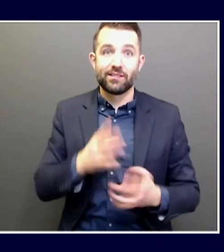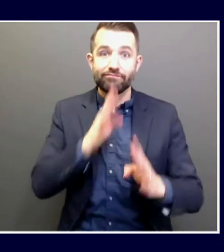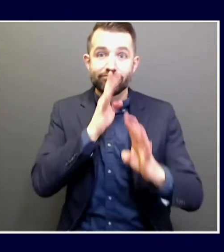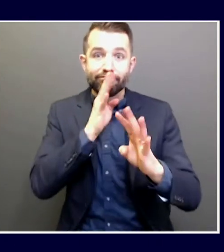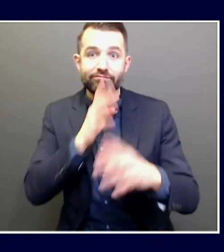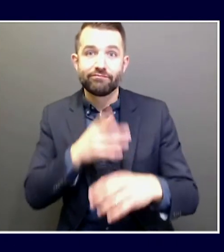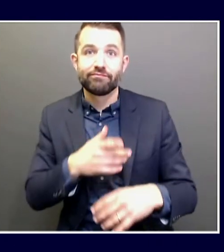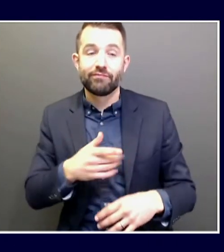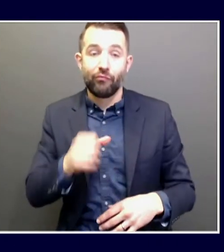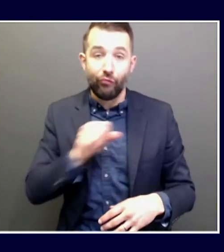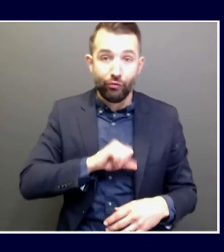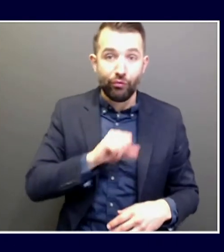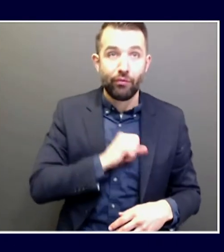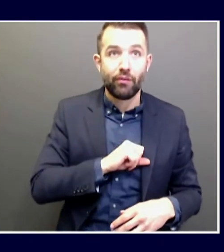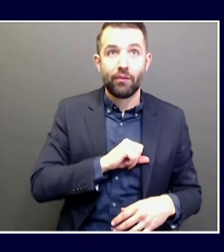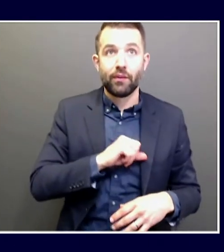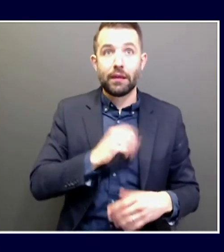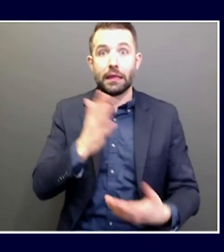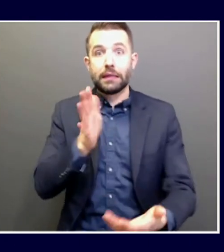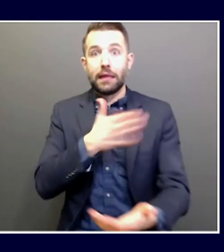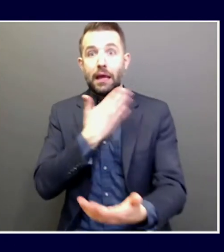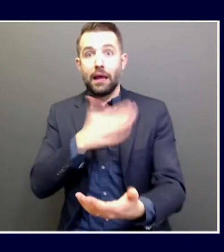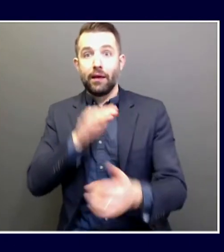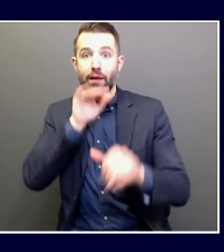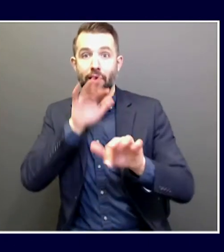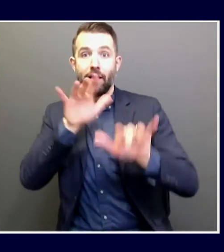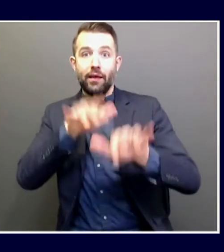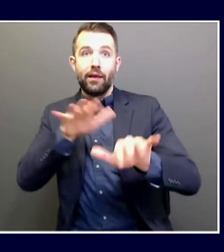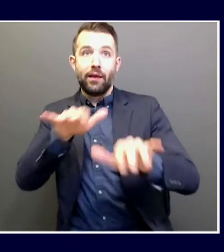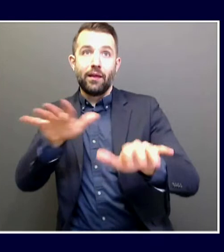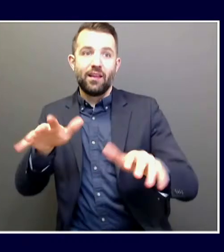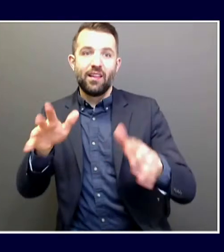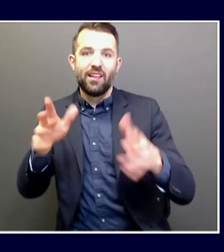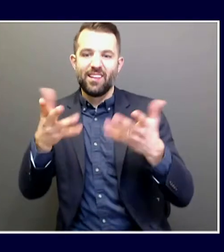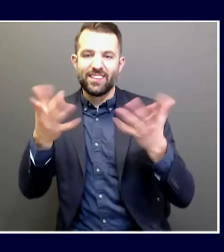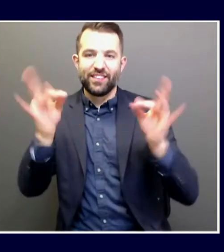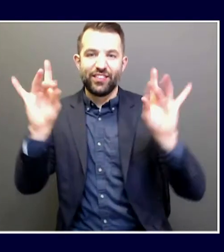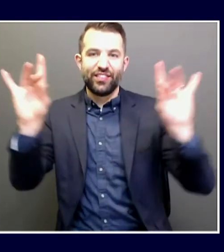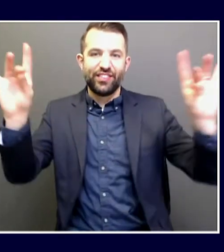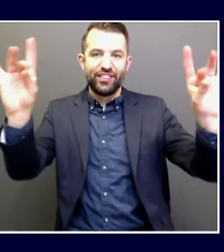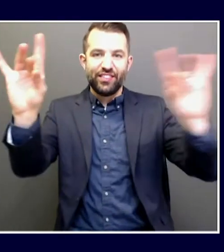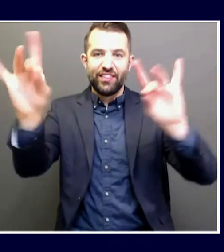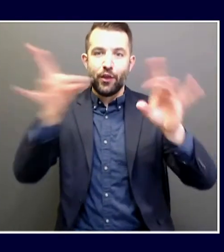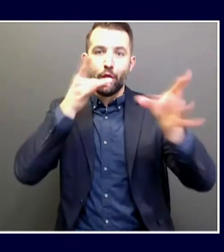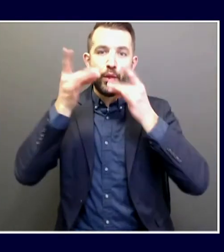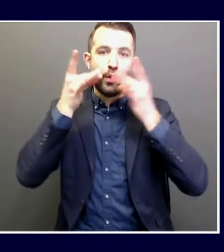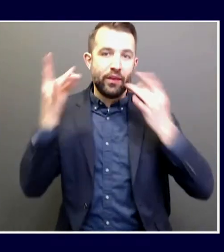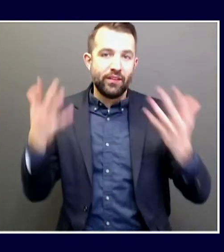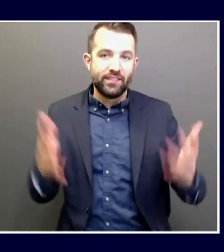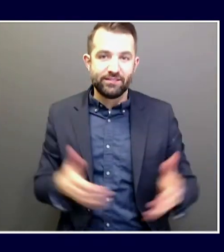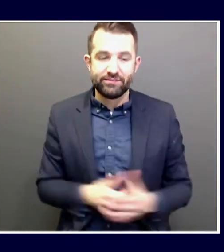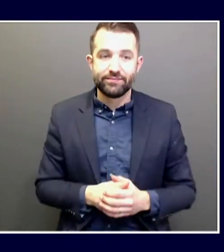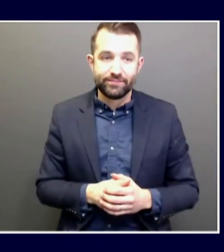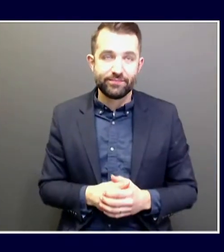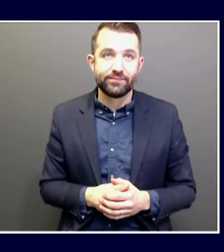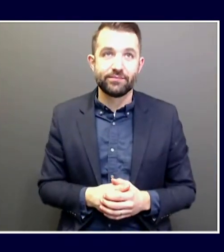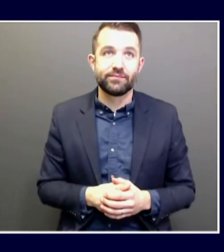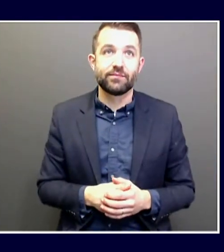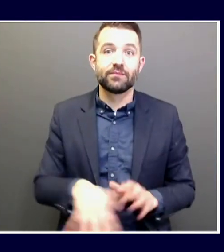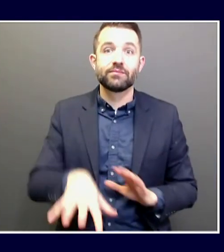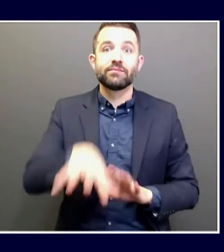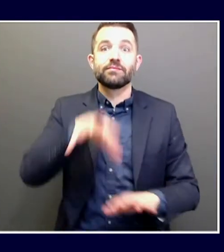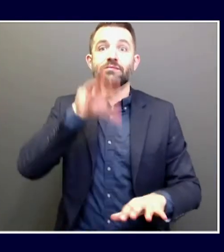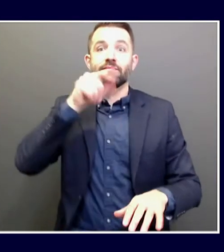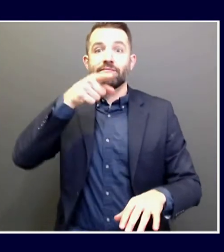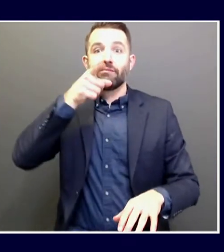it goes from person to person. It exerts its more contagious effect once it gets inhaled by the body. So the